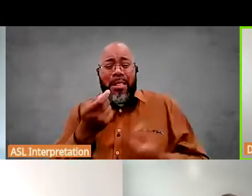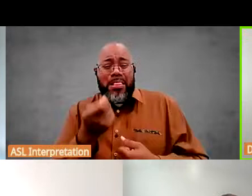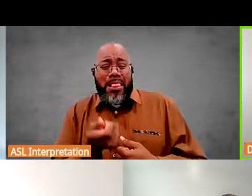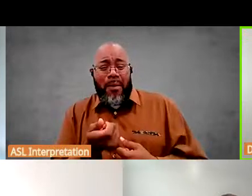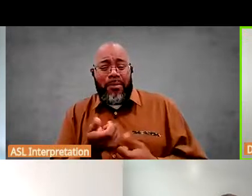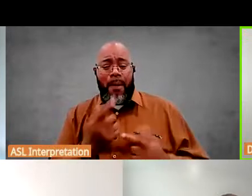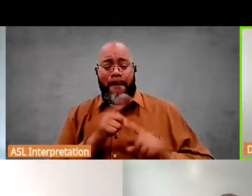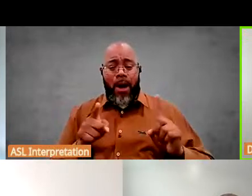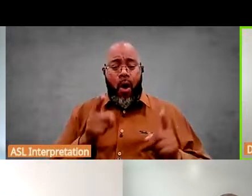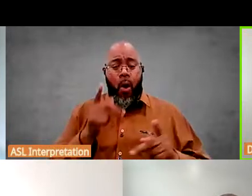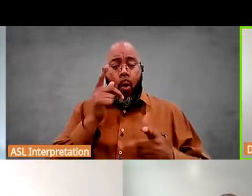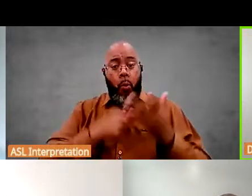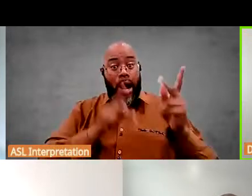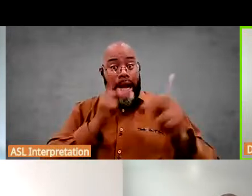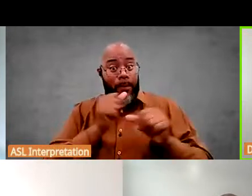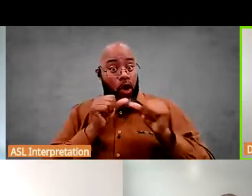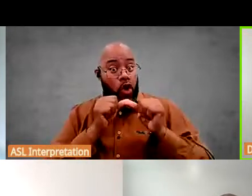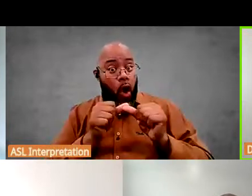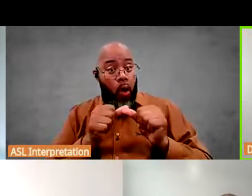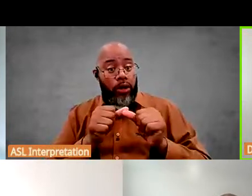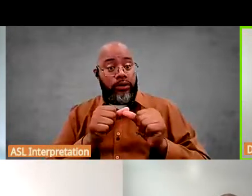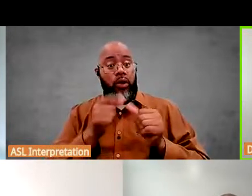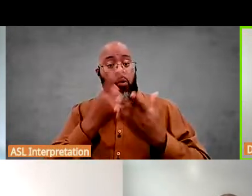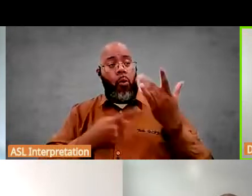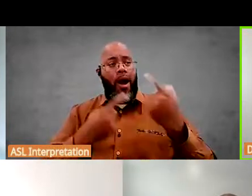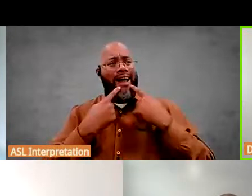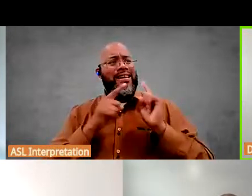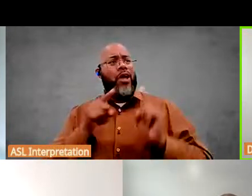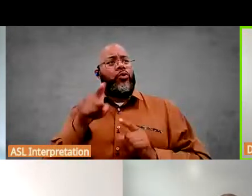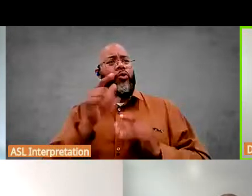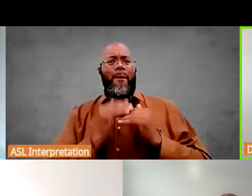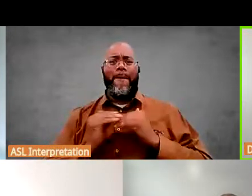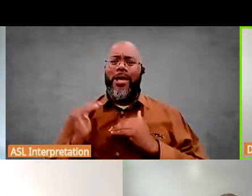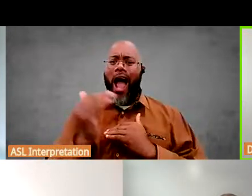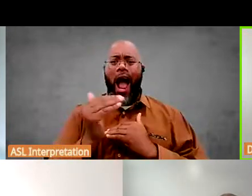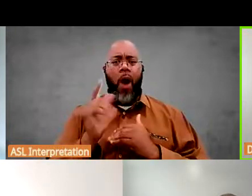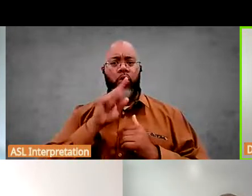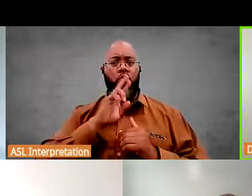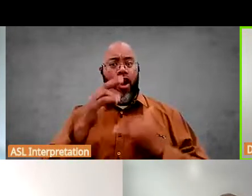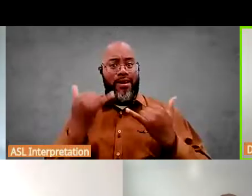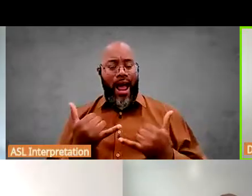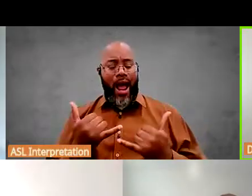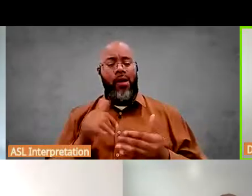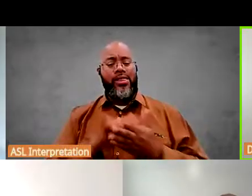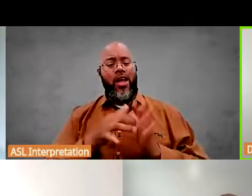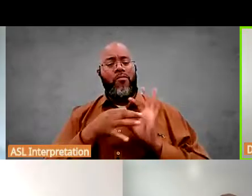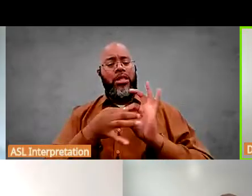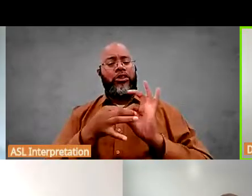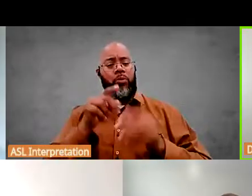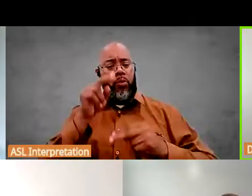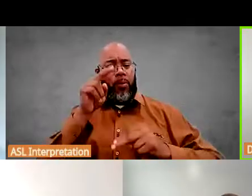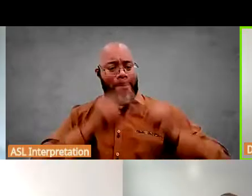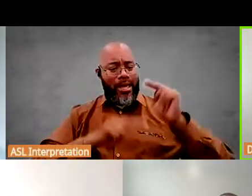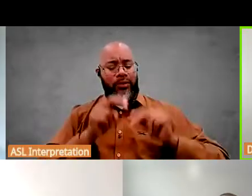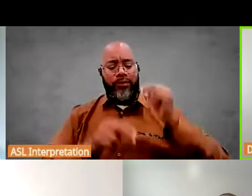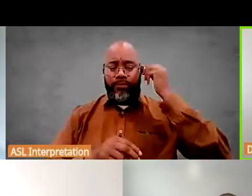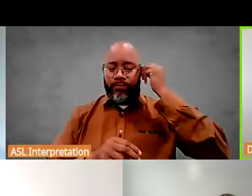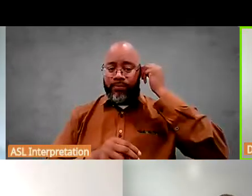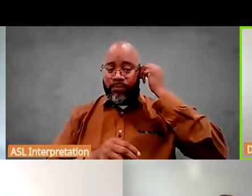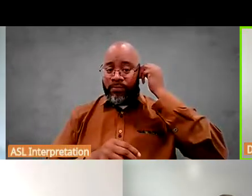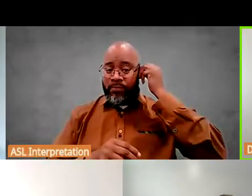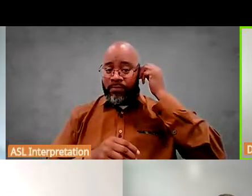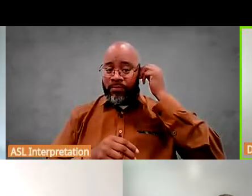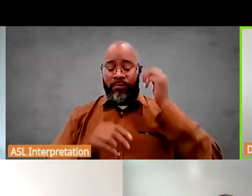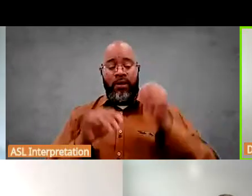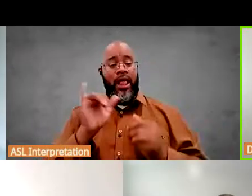what keeps it going and what announces you beyond where you are is the relationship you build,